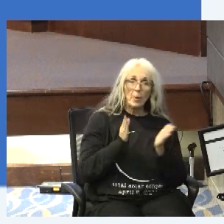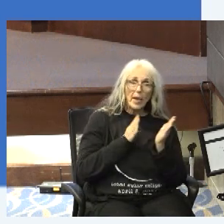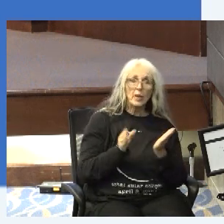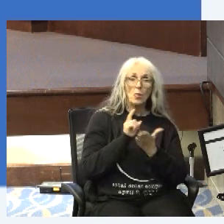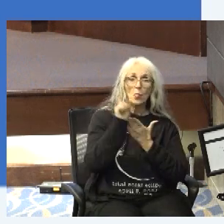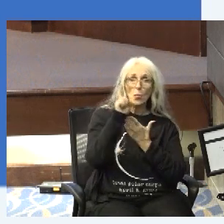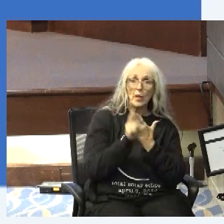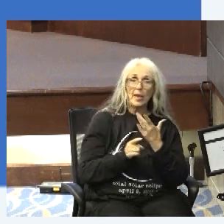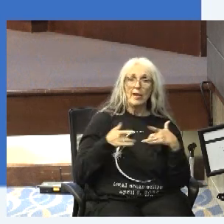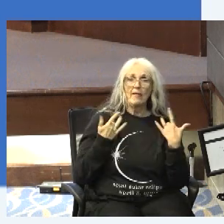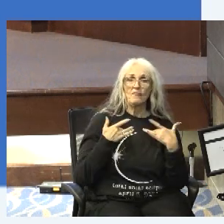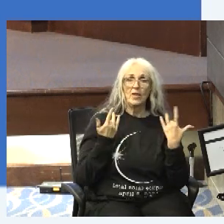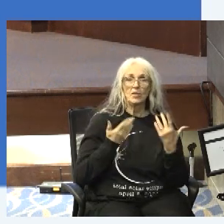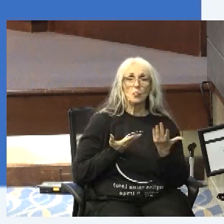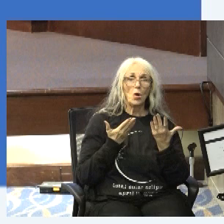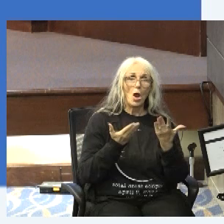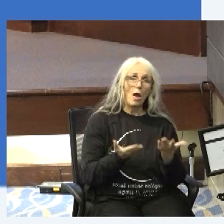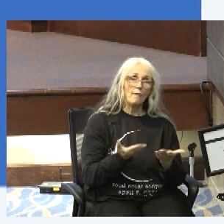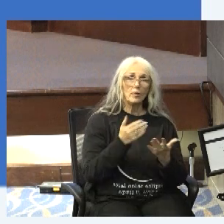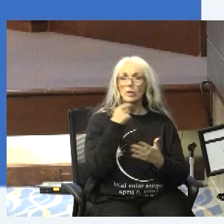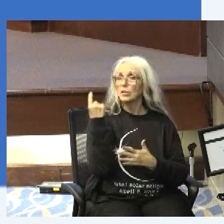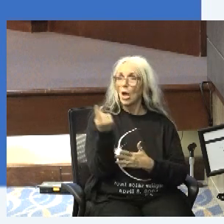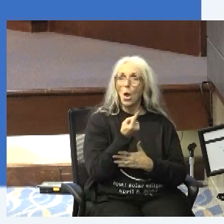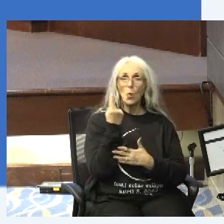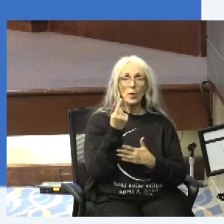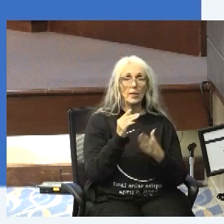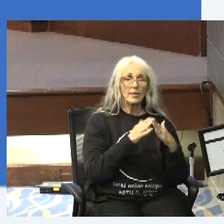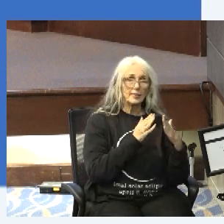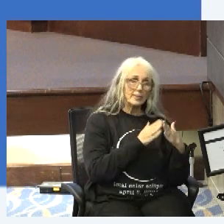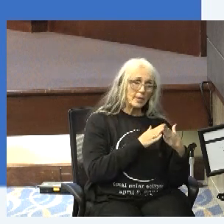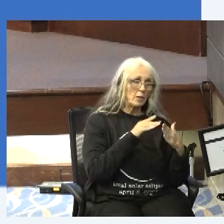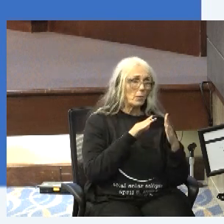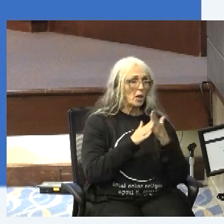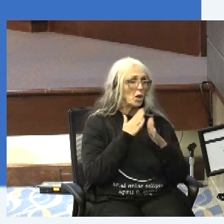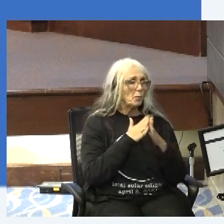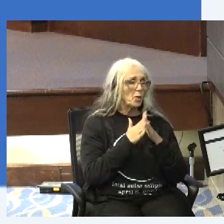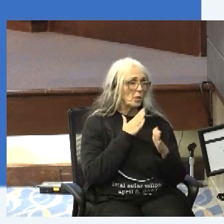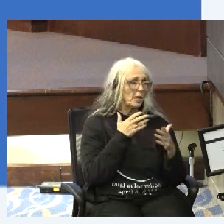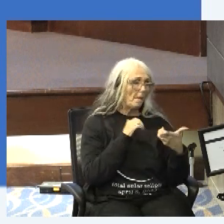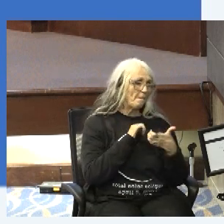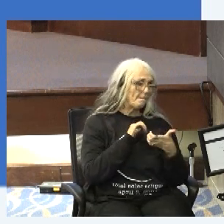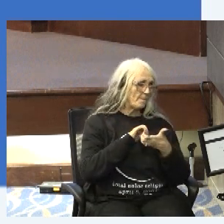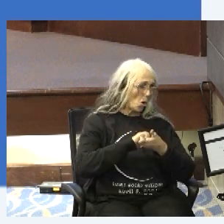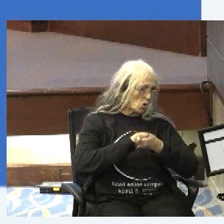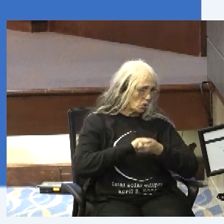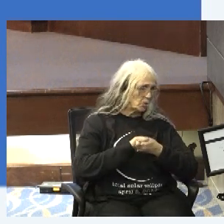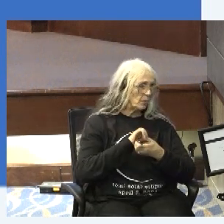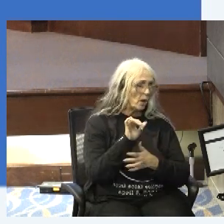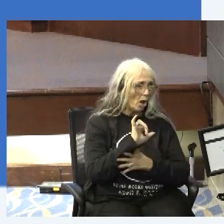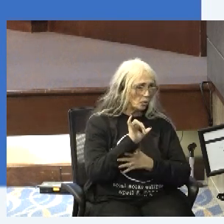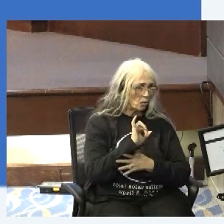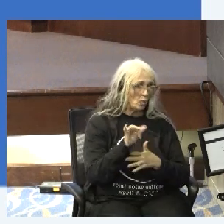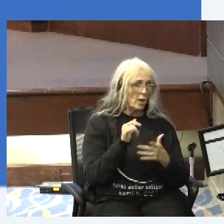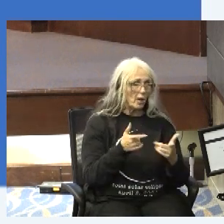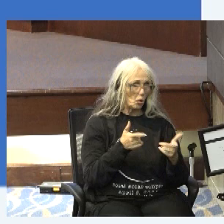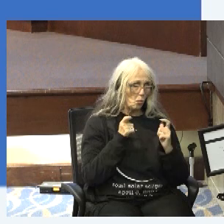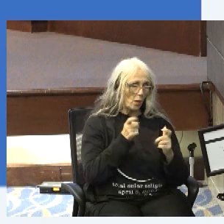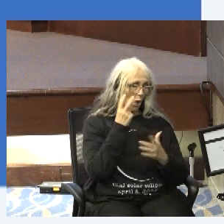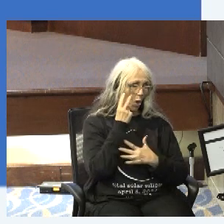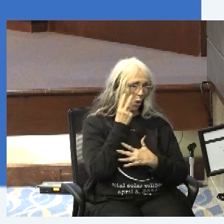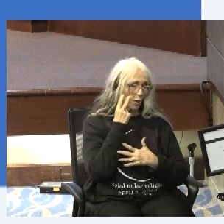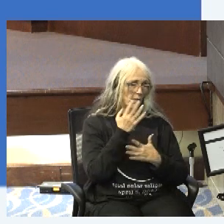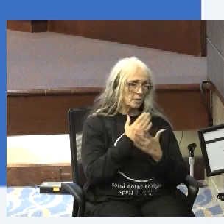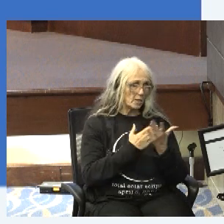events we're going to be offering, not only city-produced, but those community partnerships as well. We're going to take a quick look at